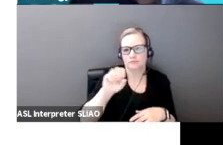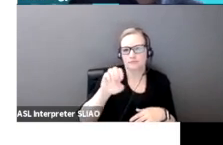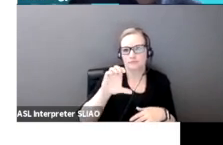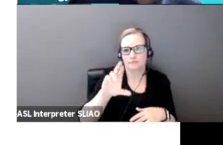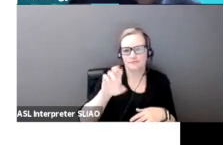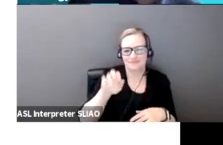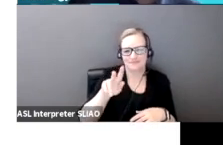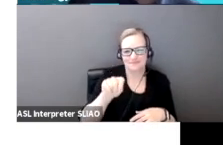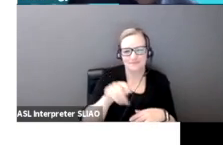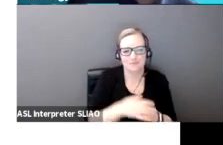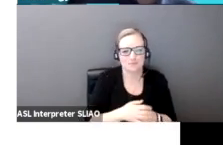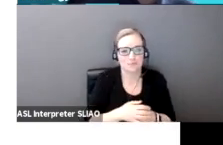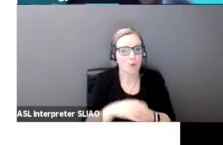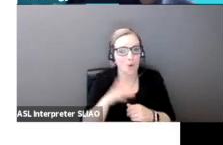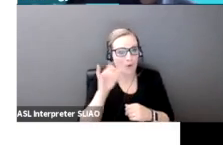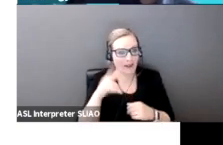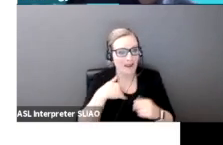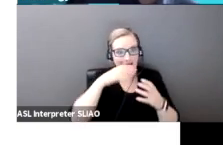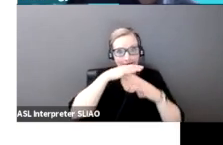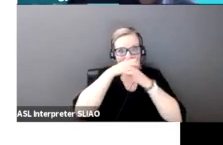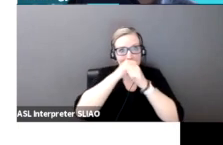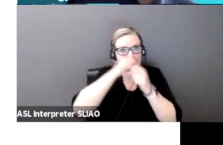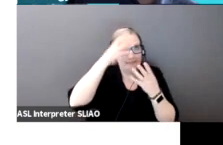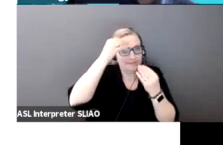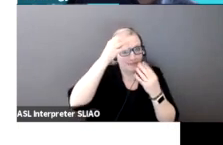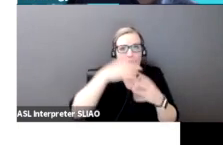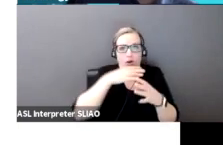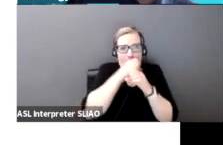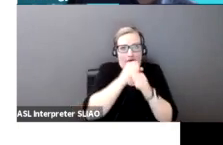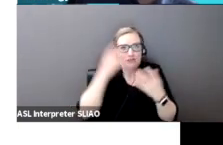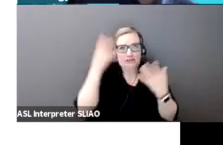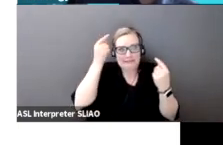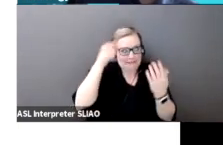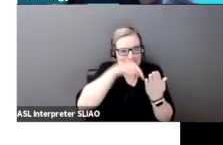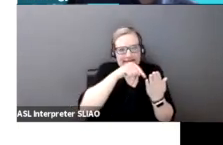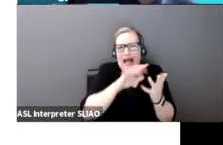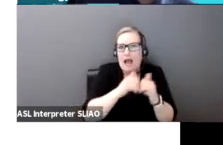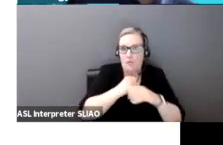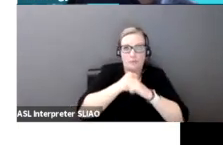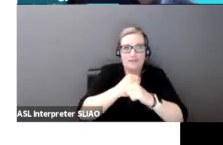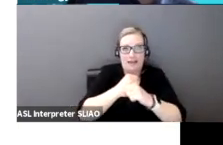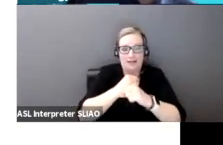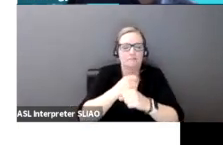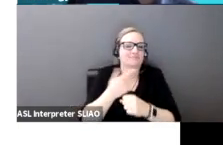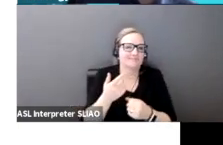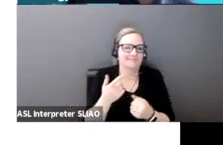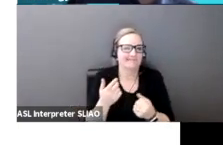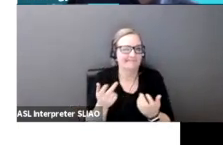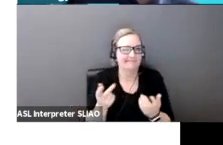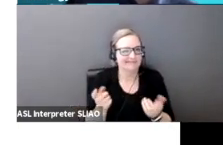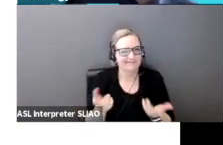Well, how do I protect a trade secret? Really, it's just process. There is no